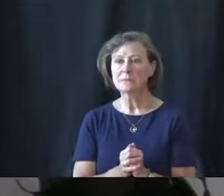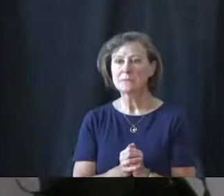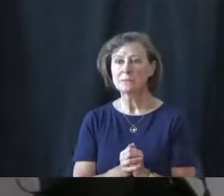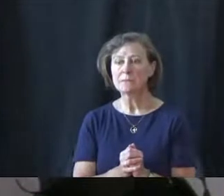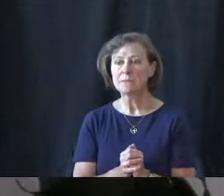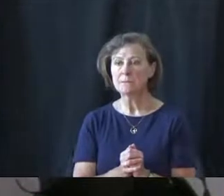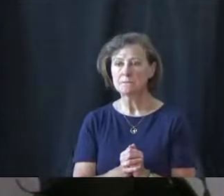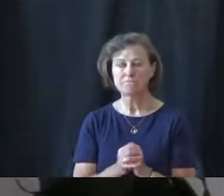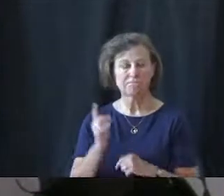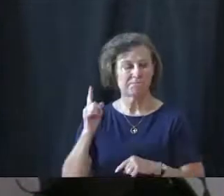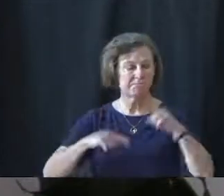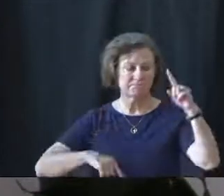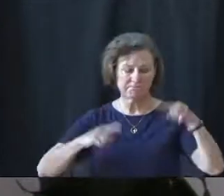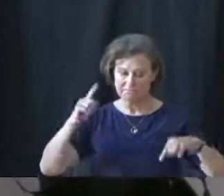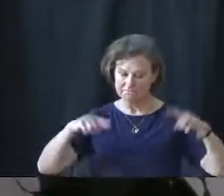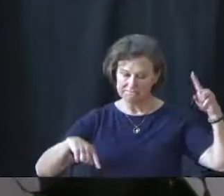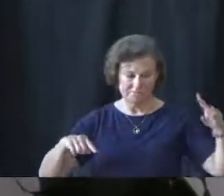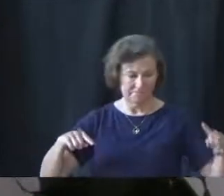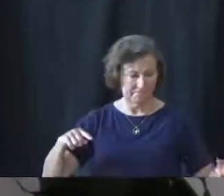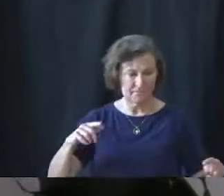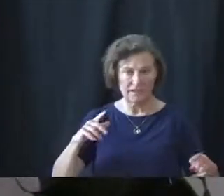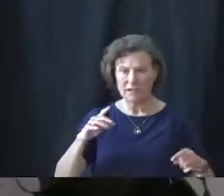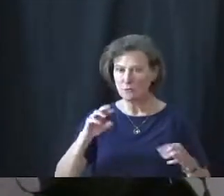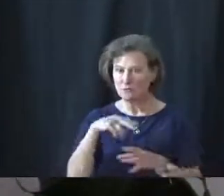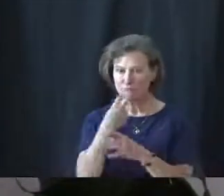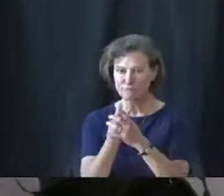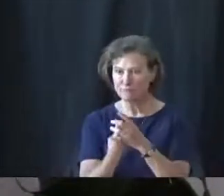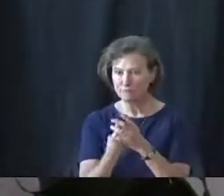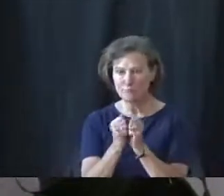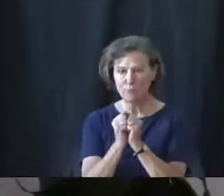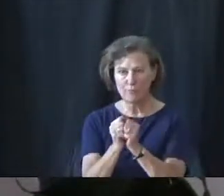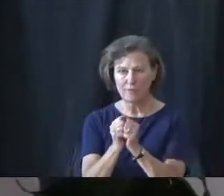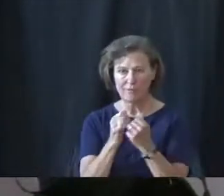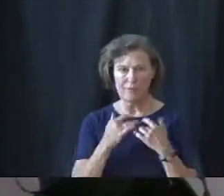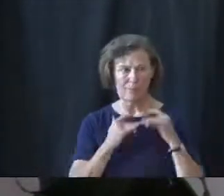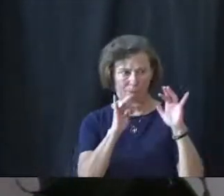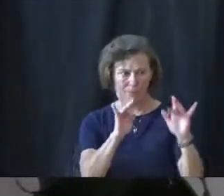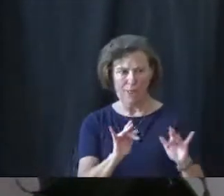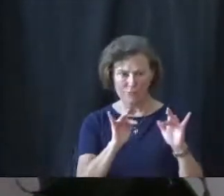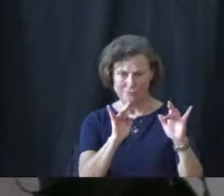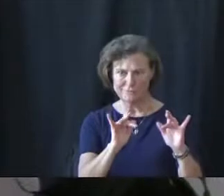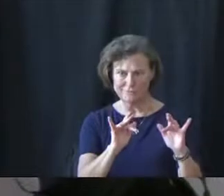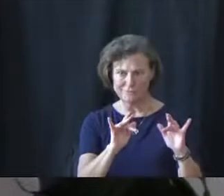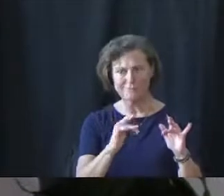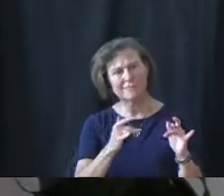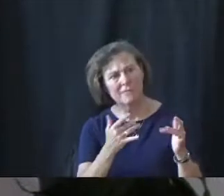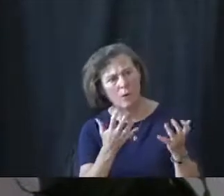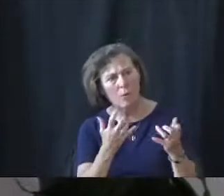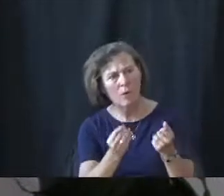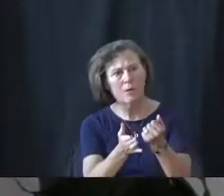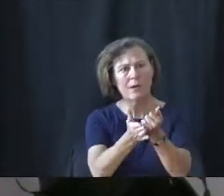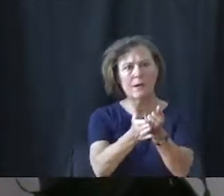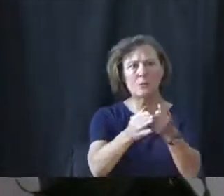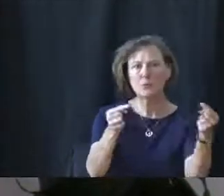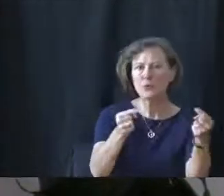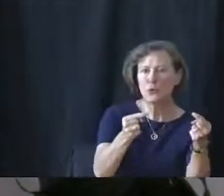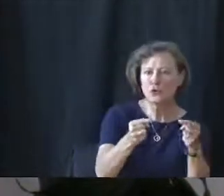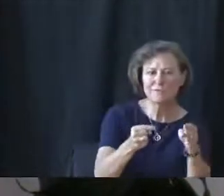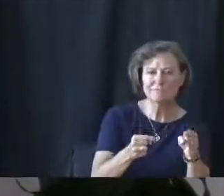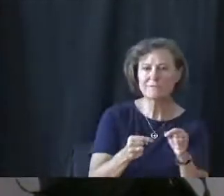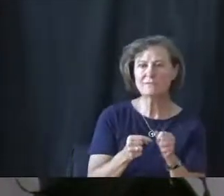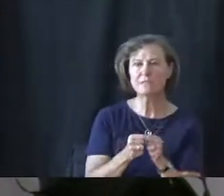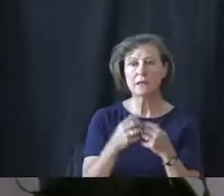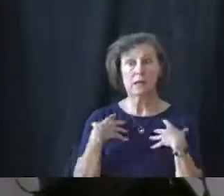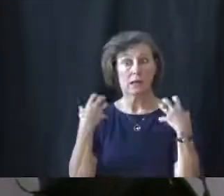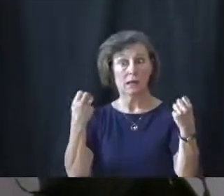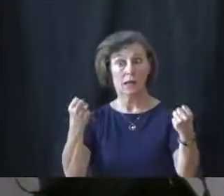There are many ways to embody compassion: the want to help the hurting, heal